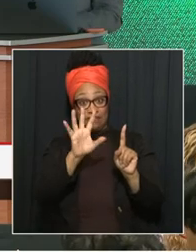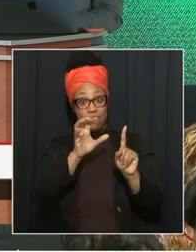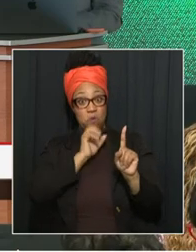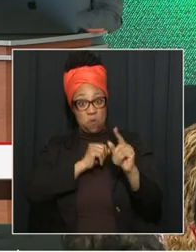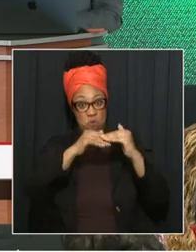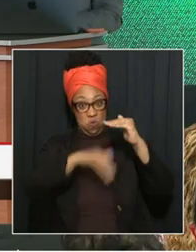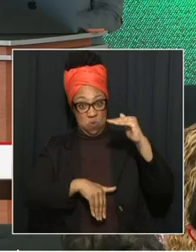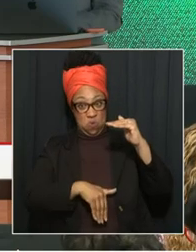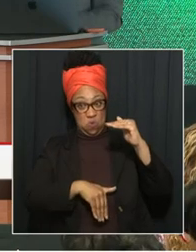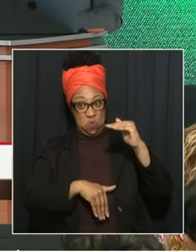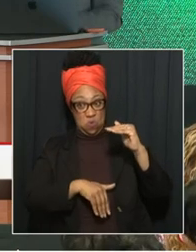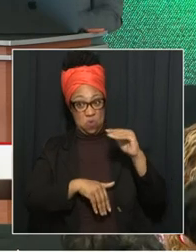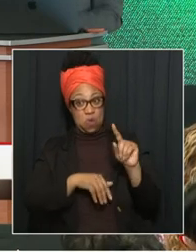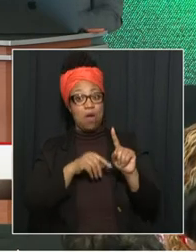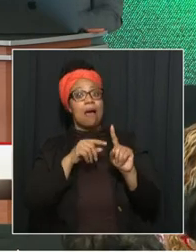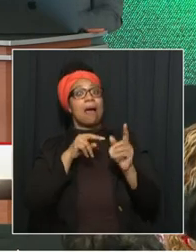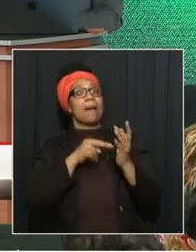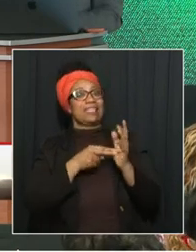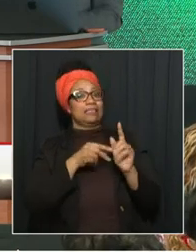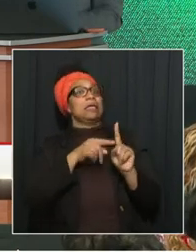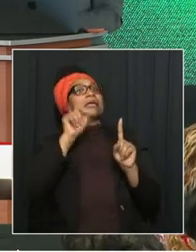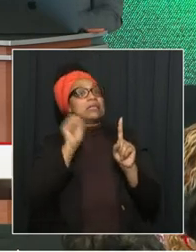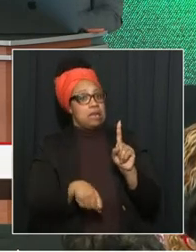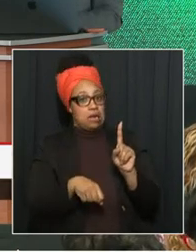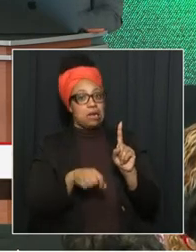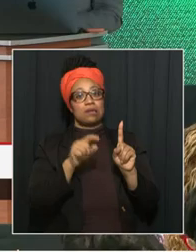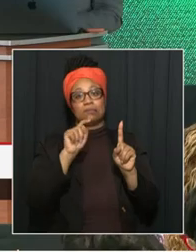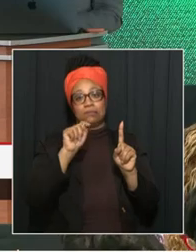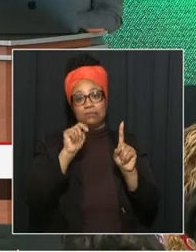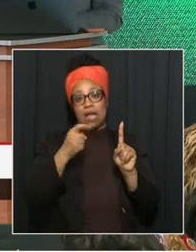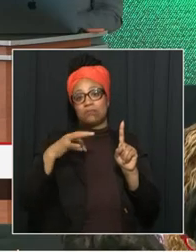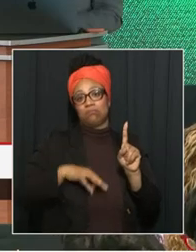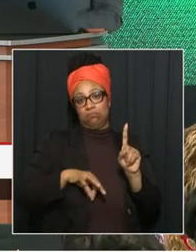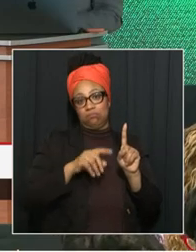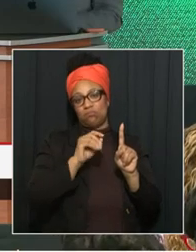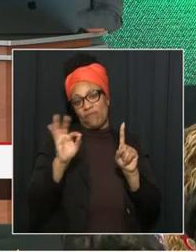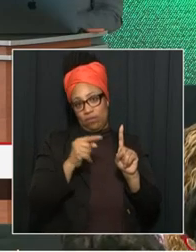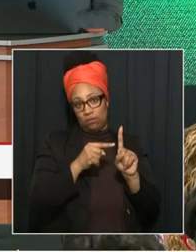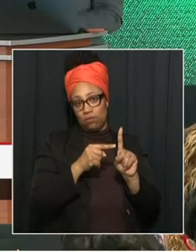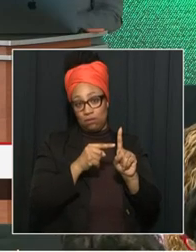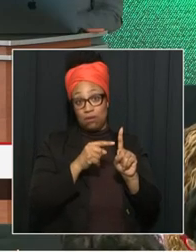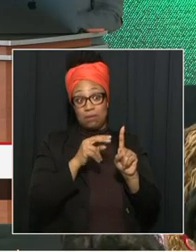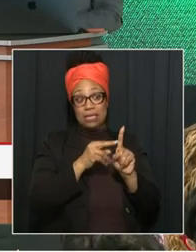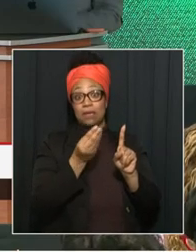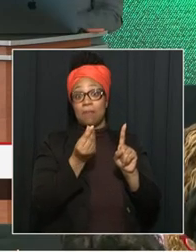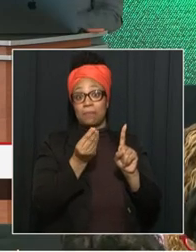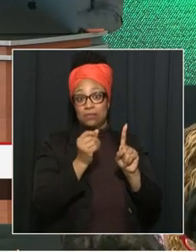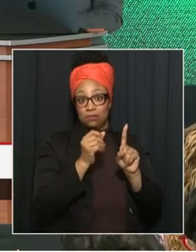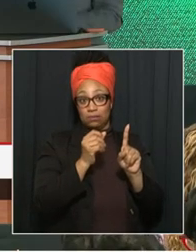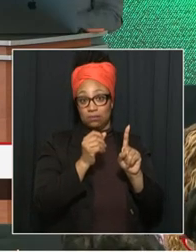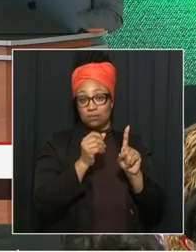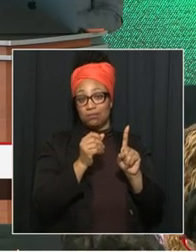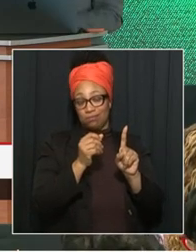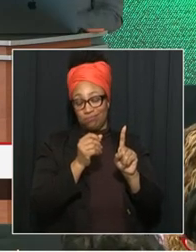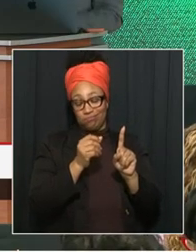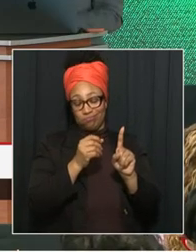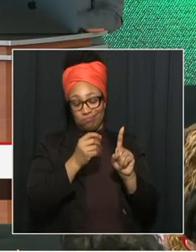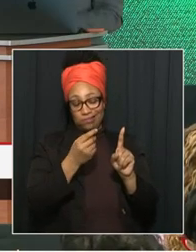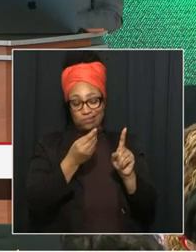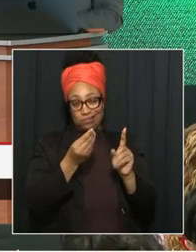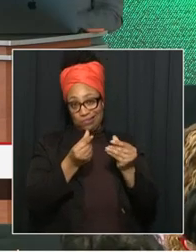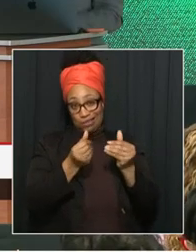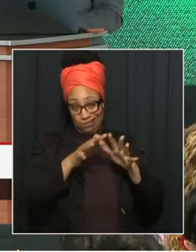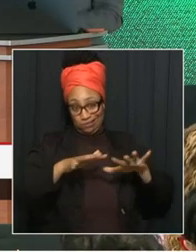which means you pay half of your property tax bill. And as long as I've been doing this, it's